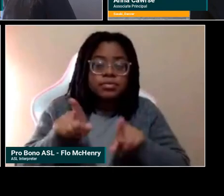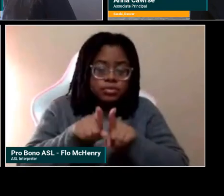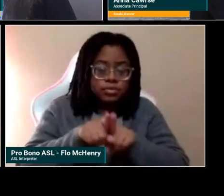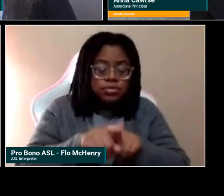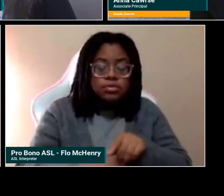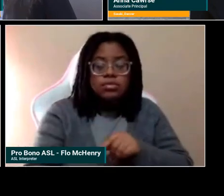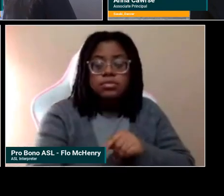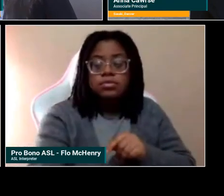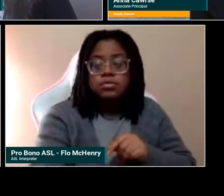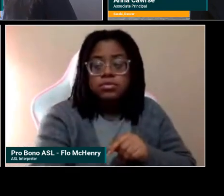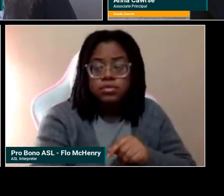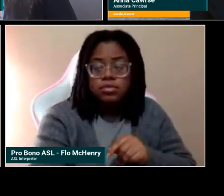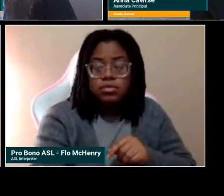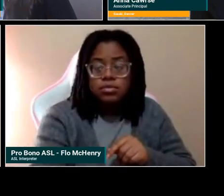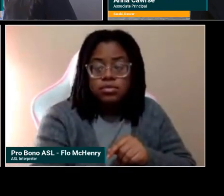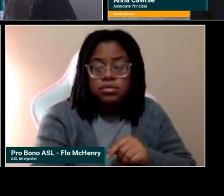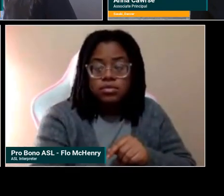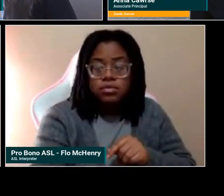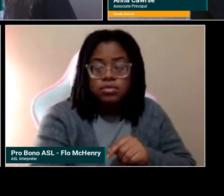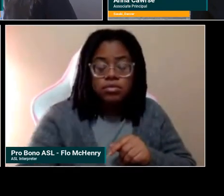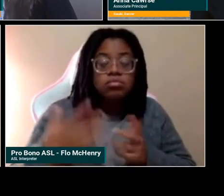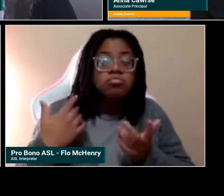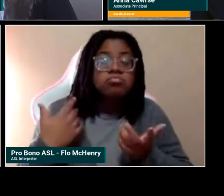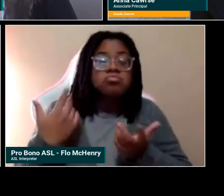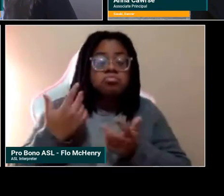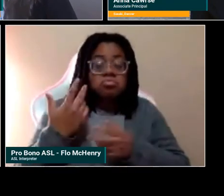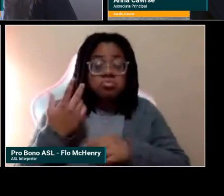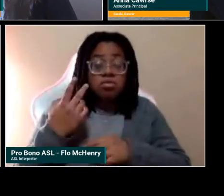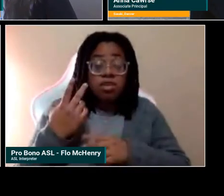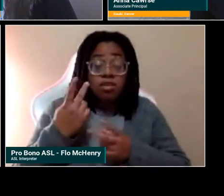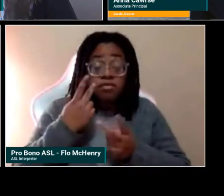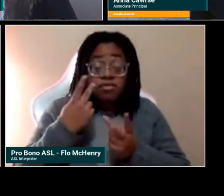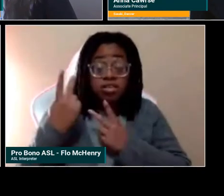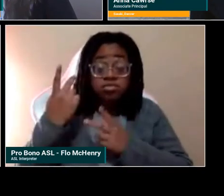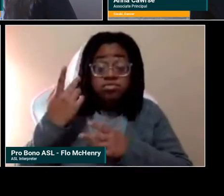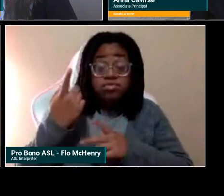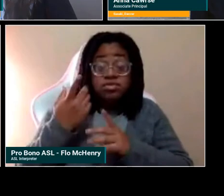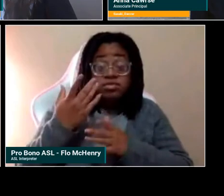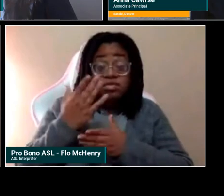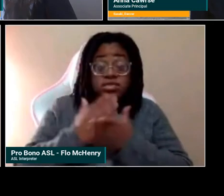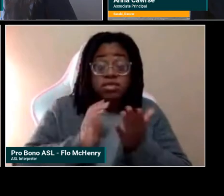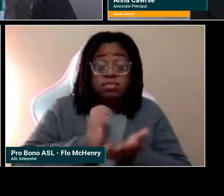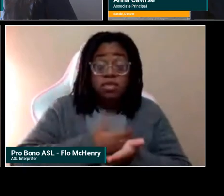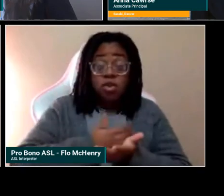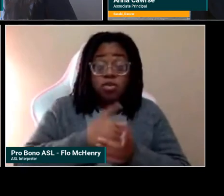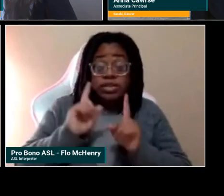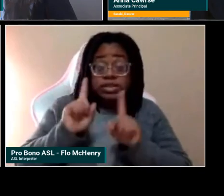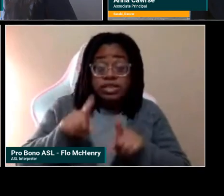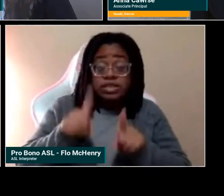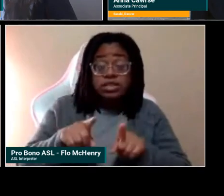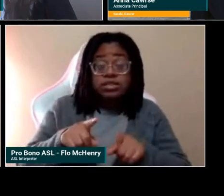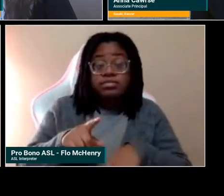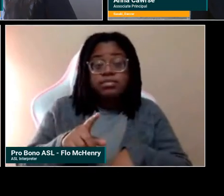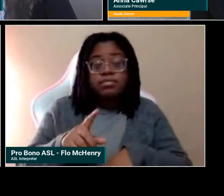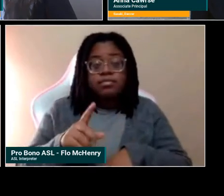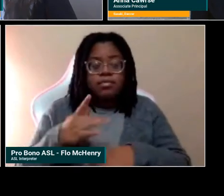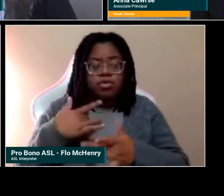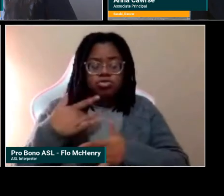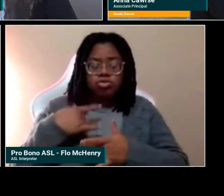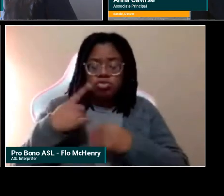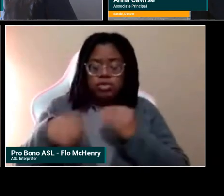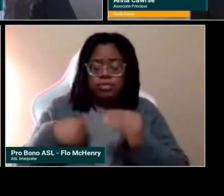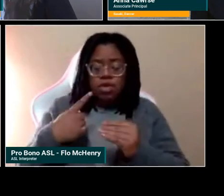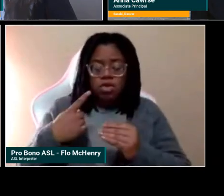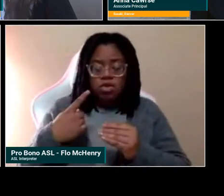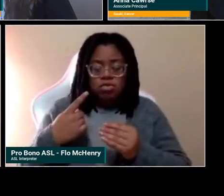A reflection from one of our attendees that in their world, they're hearing concerns that, you know,